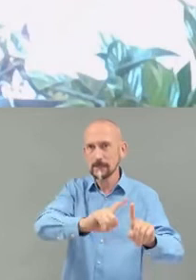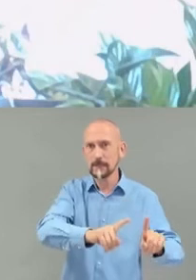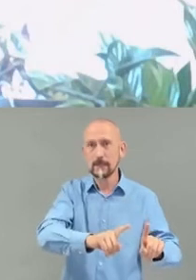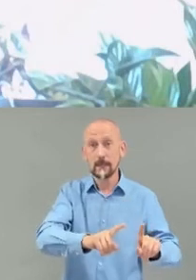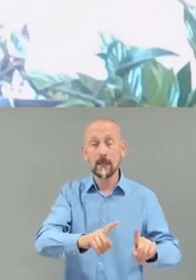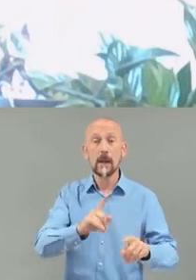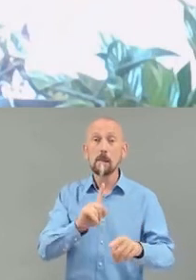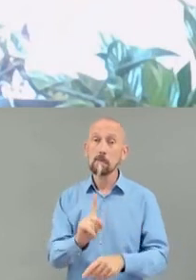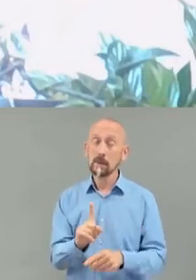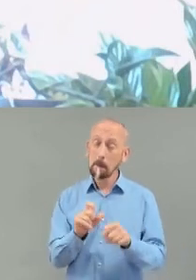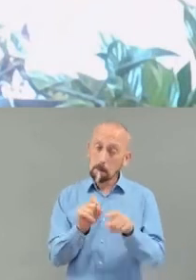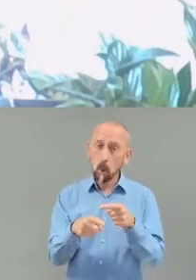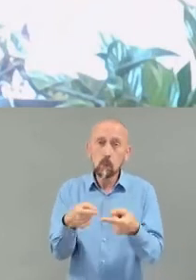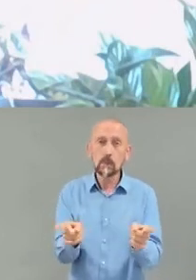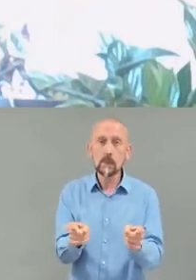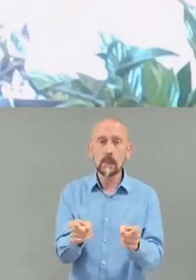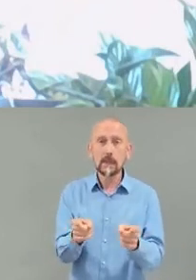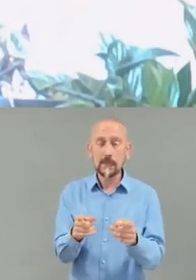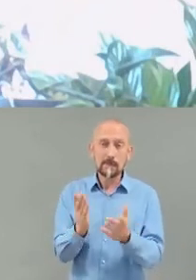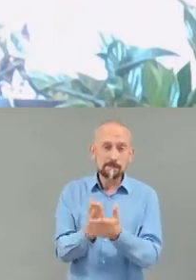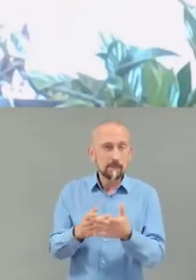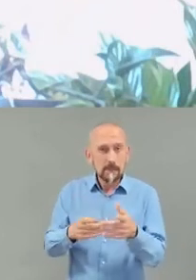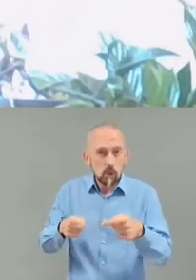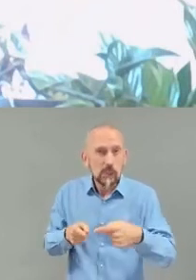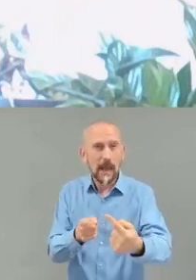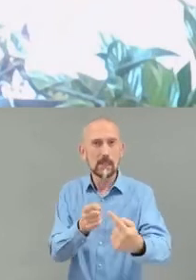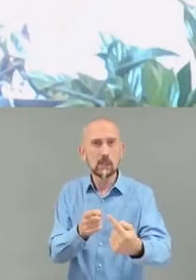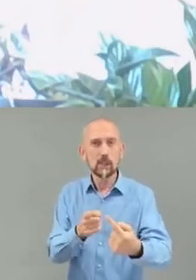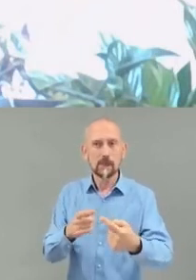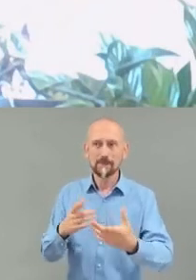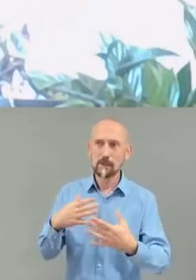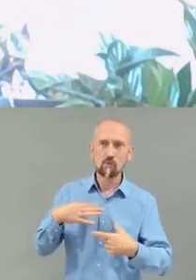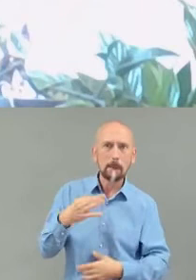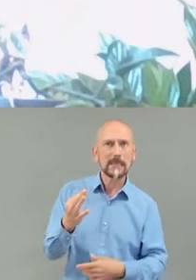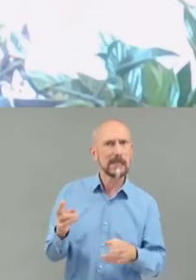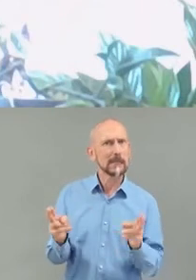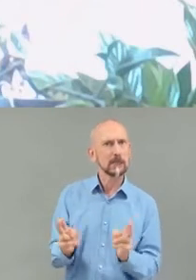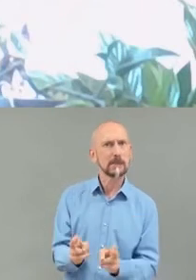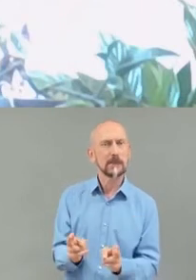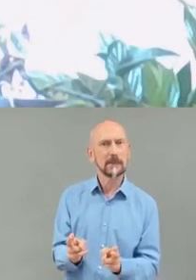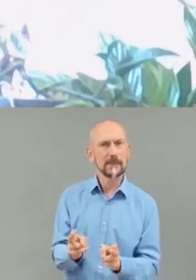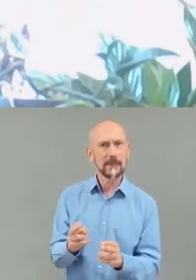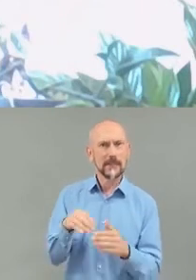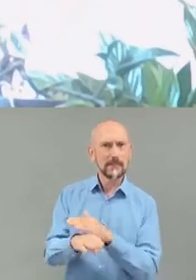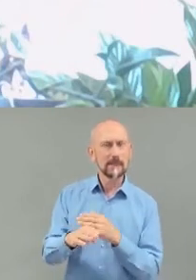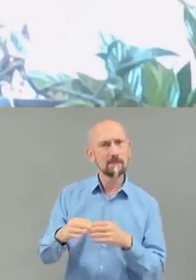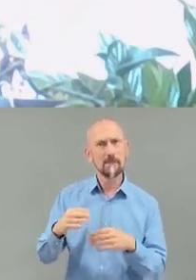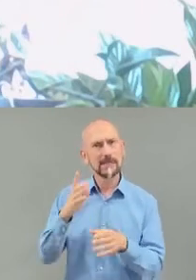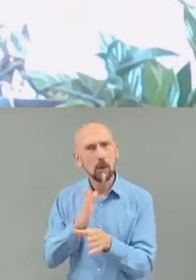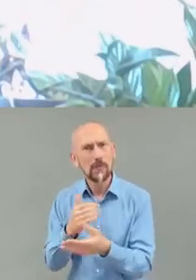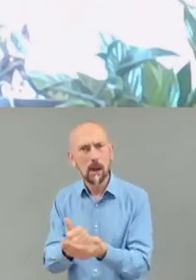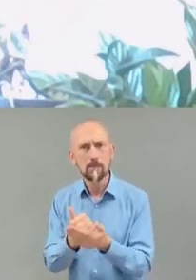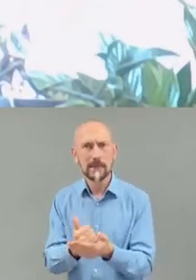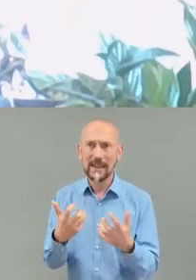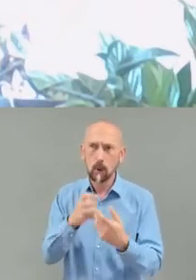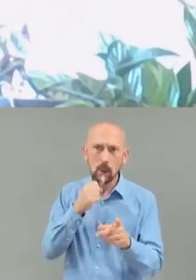questioning the lack of representation in child psychotherapy and how this impacts the communities we serve and our